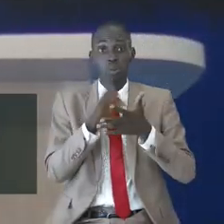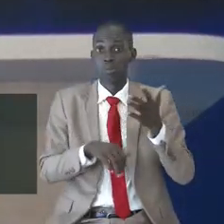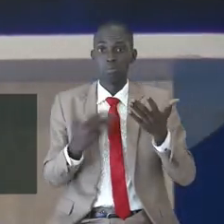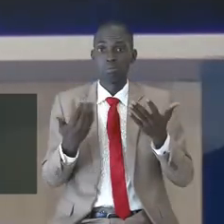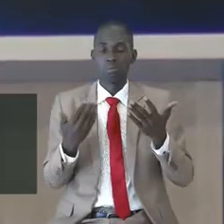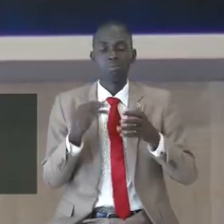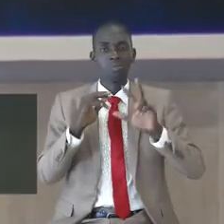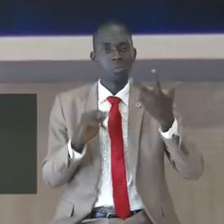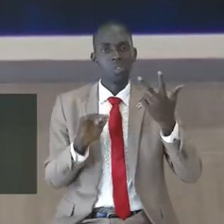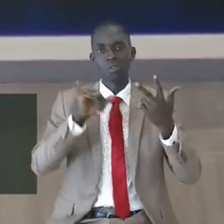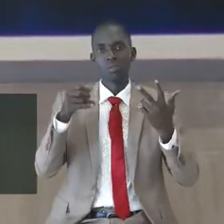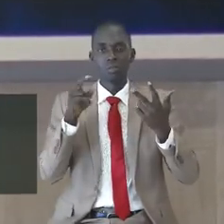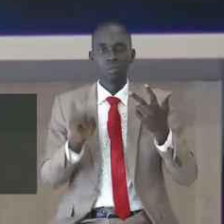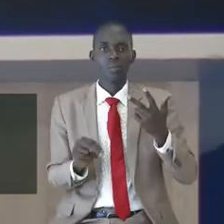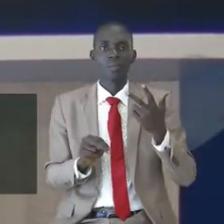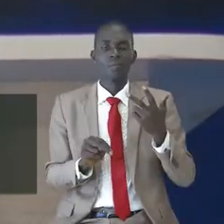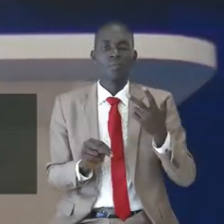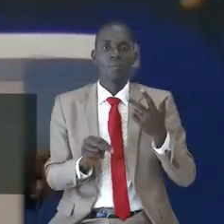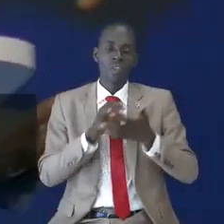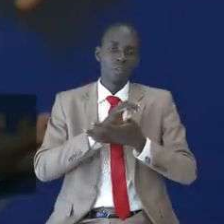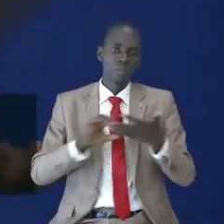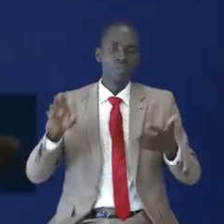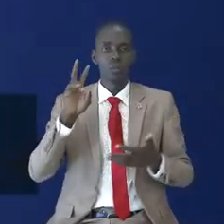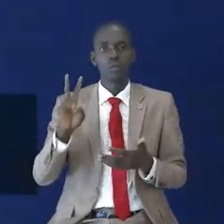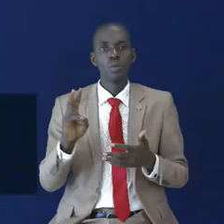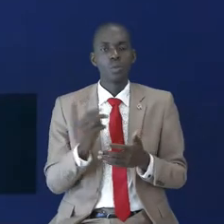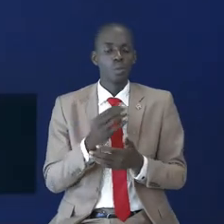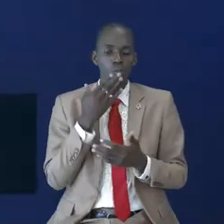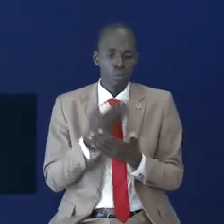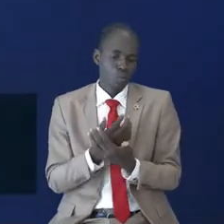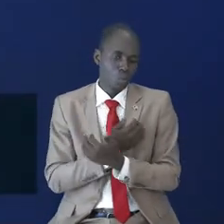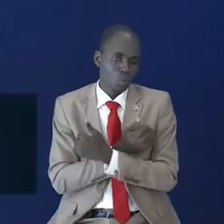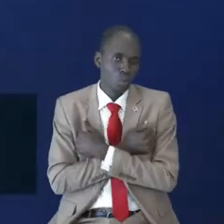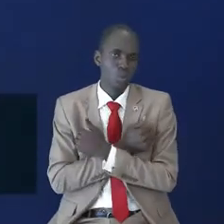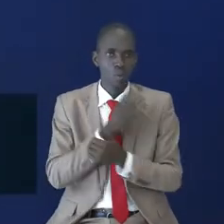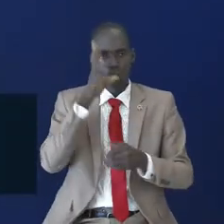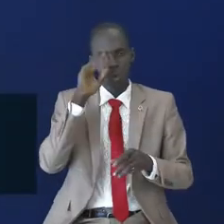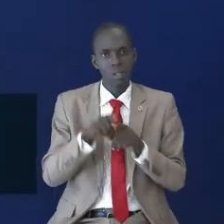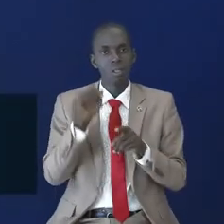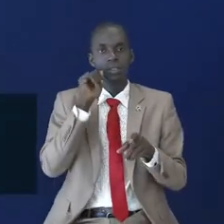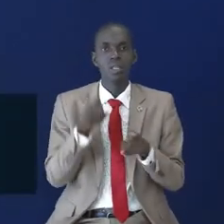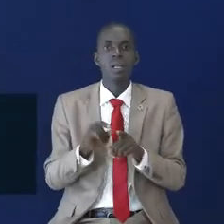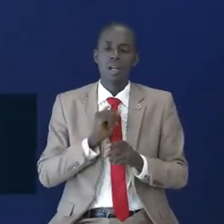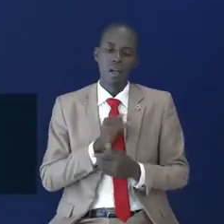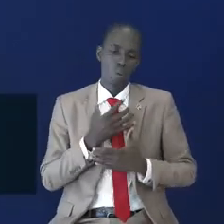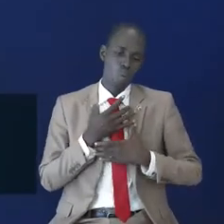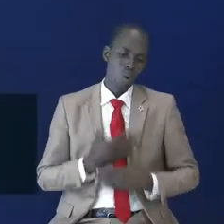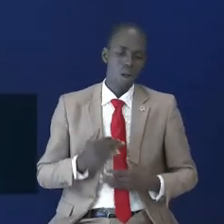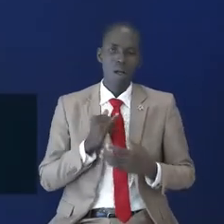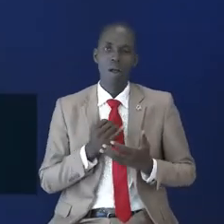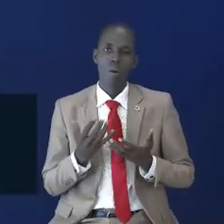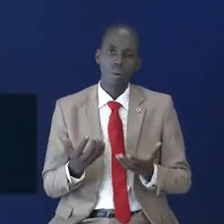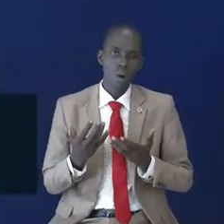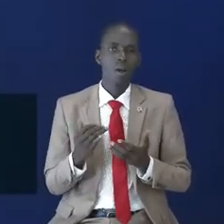2. 3 John, reading from verse 2, beloved, I wish, I pray, I desire, above all